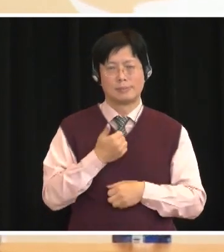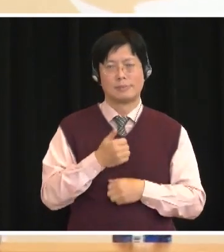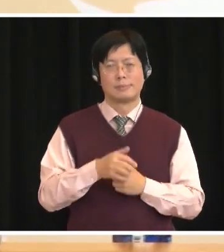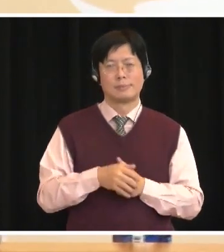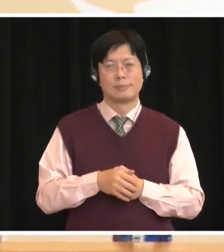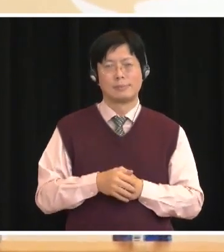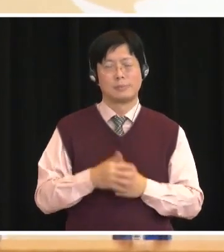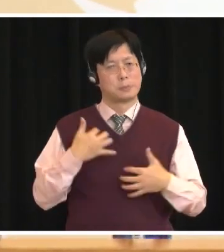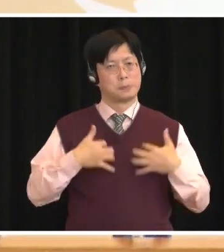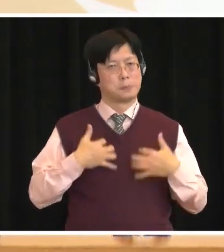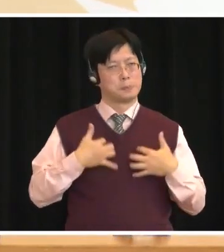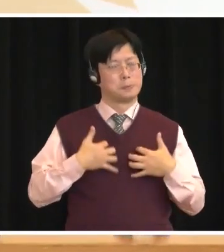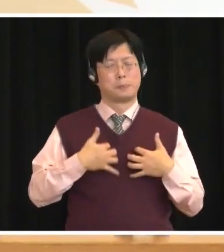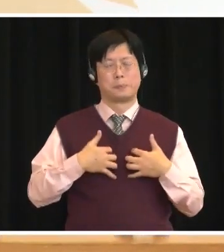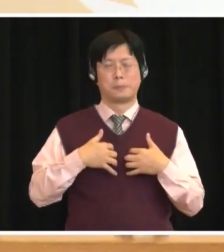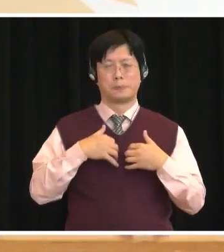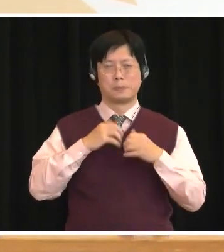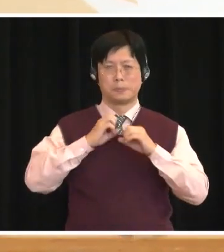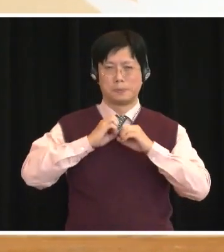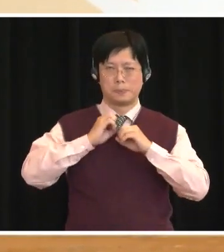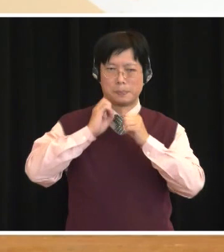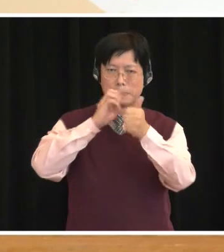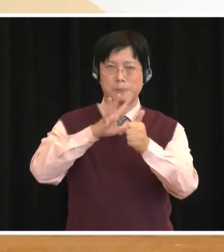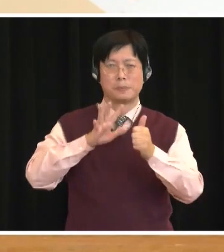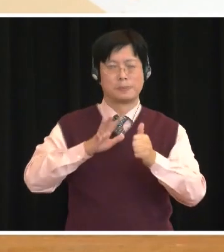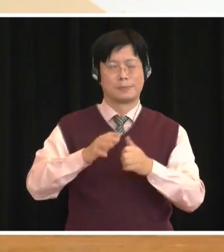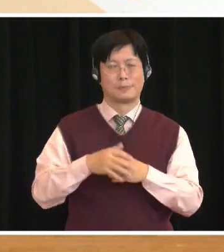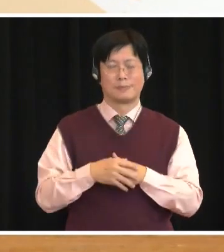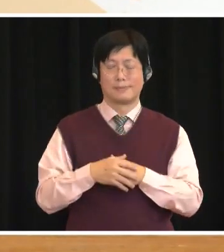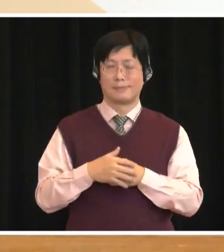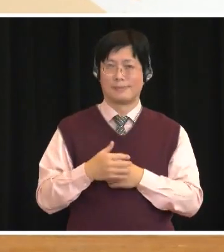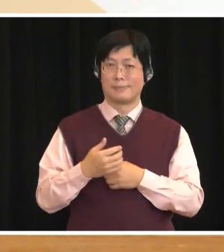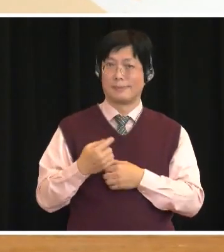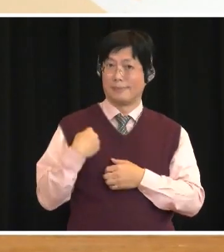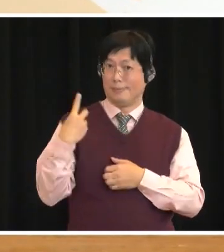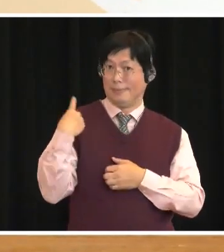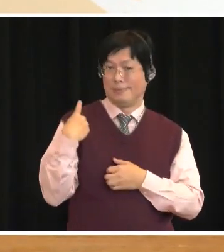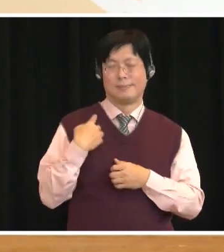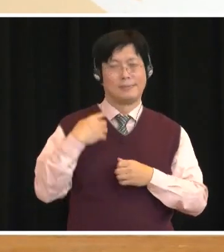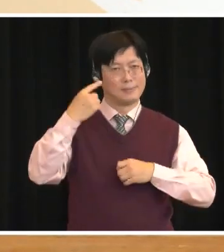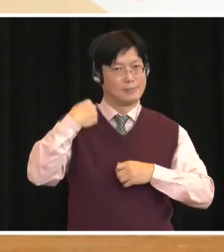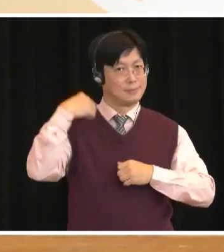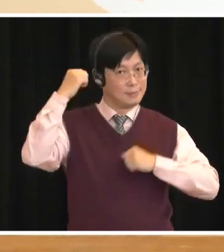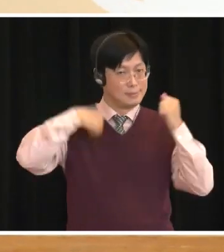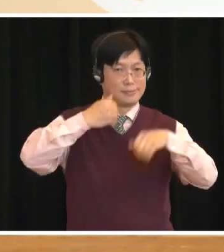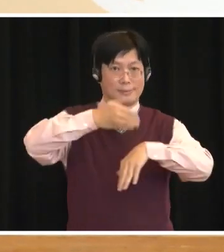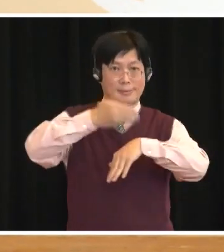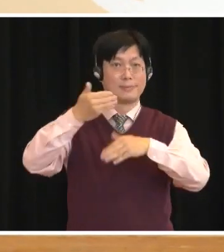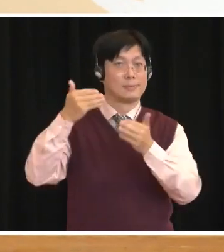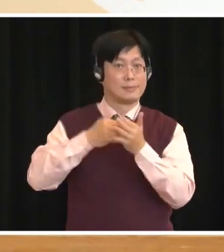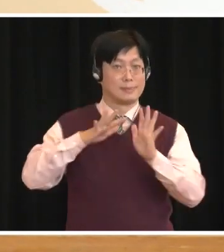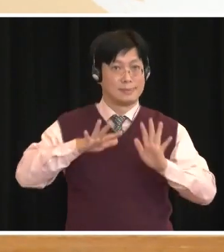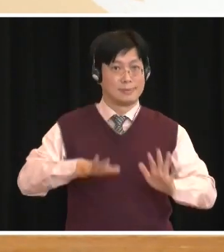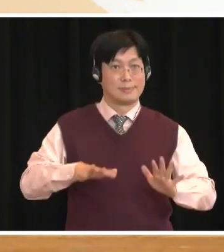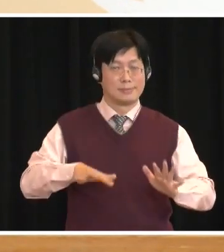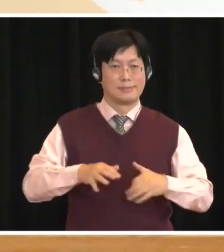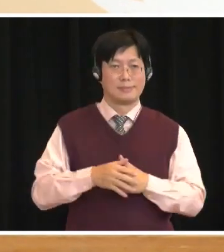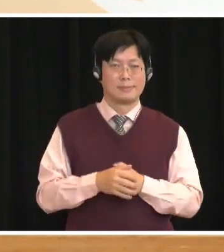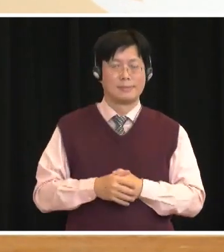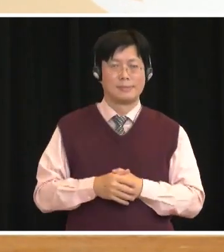last 1.5 days, starting yesterday at 9 o'clock and now closing at about 1